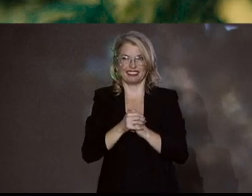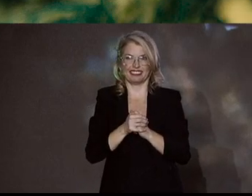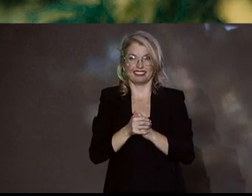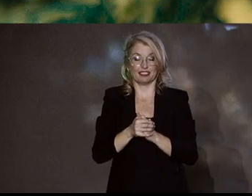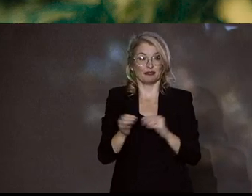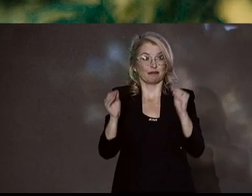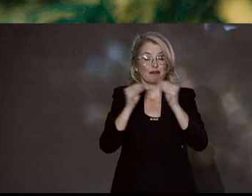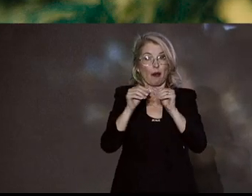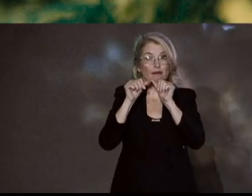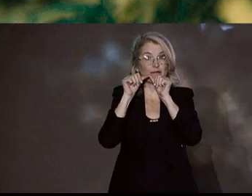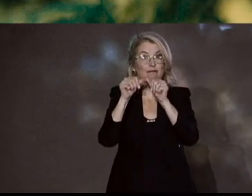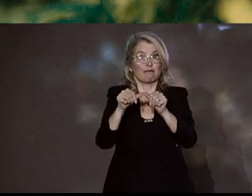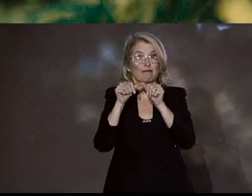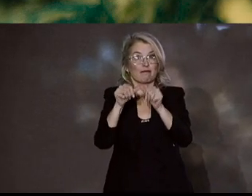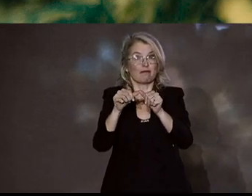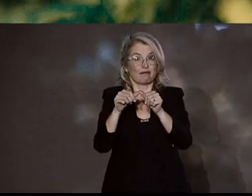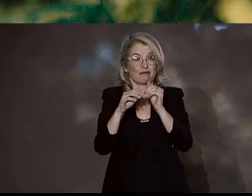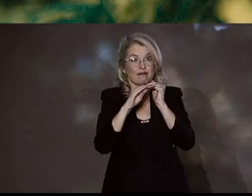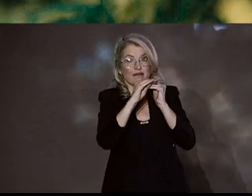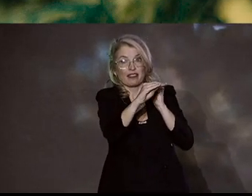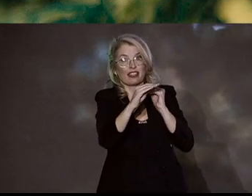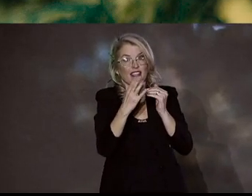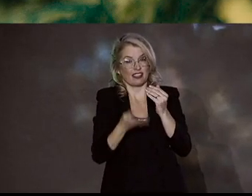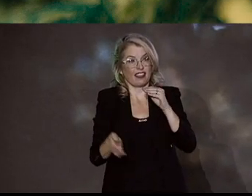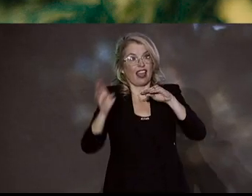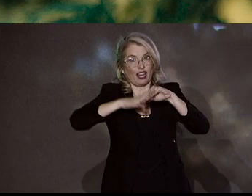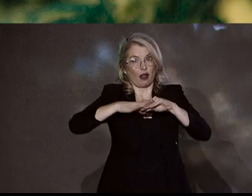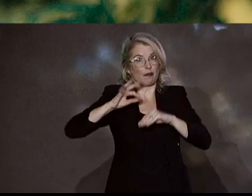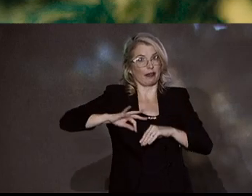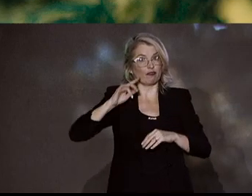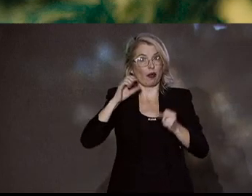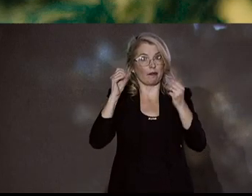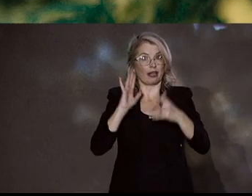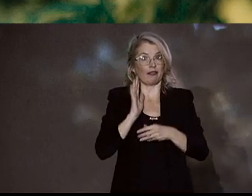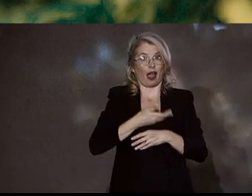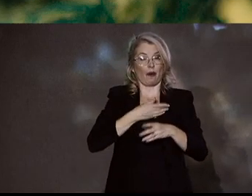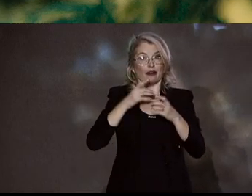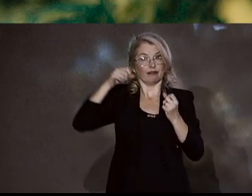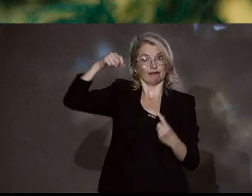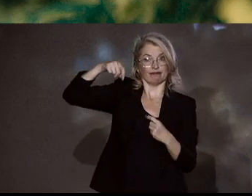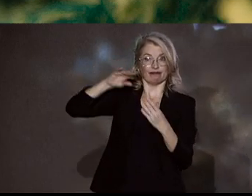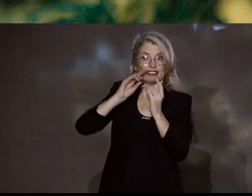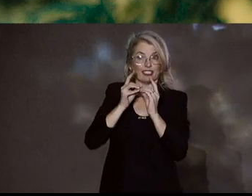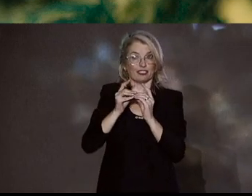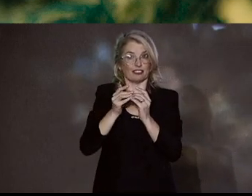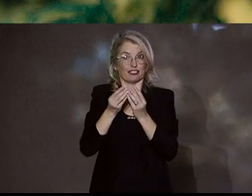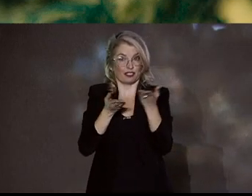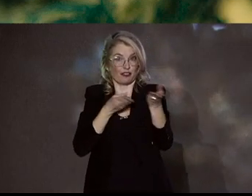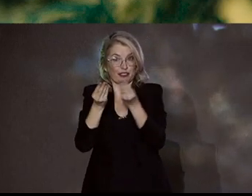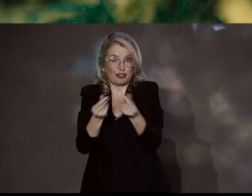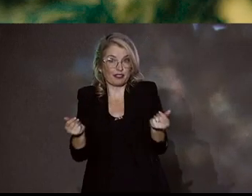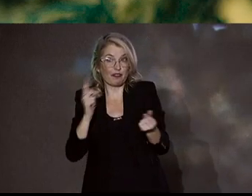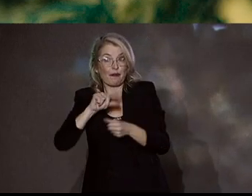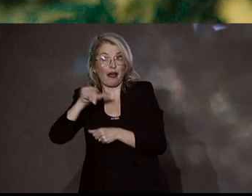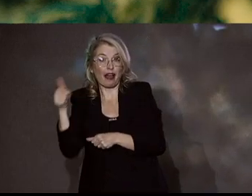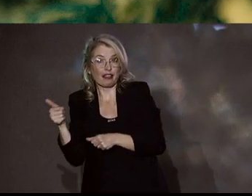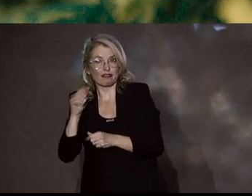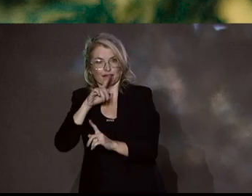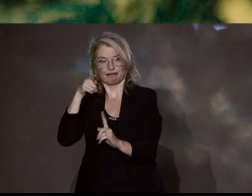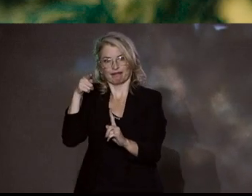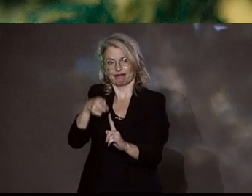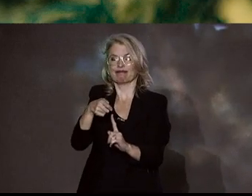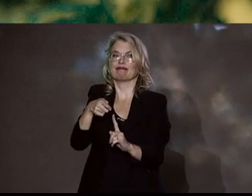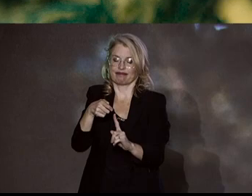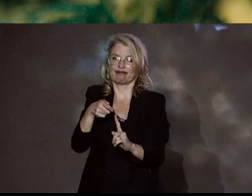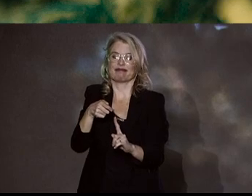While greater sustainability might be an add-on benefit for many of our digital service solutions, for others, it's the